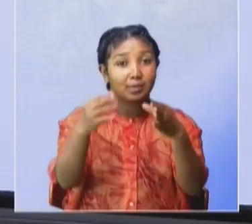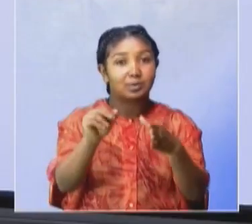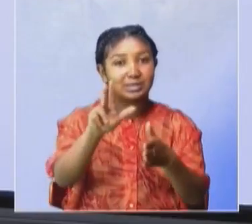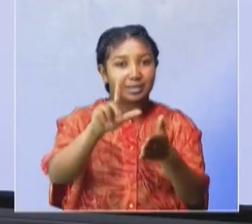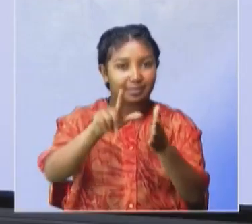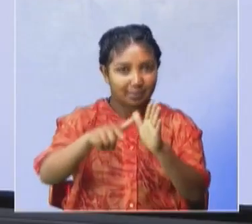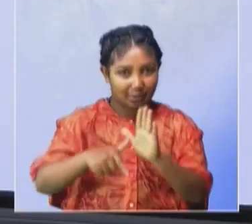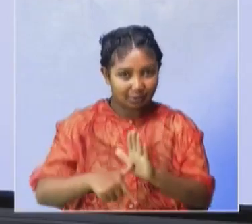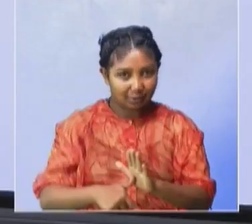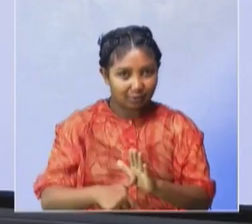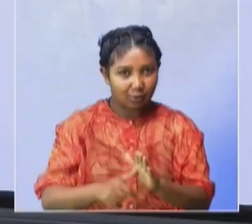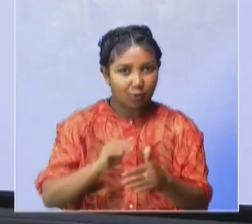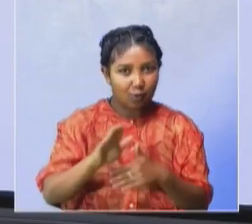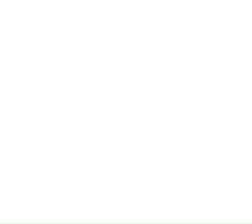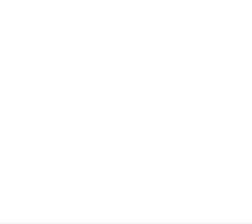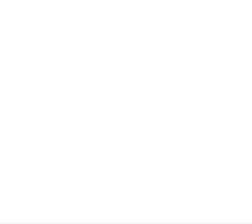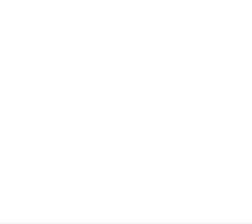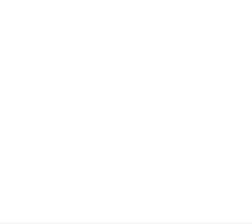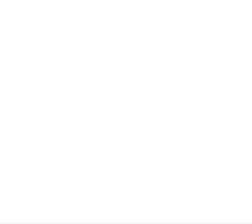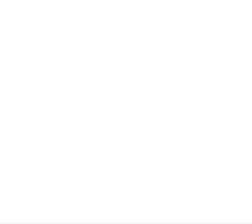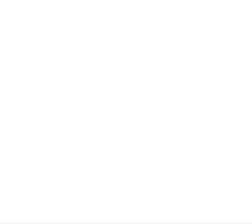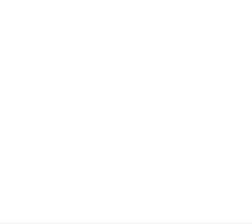3 minutes for all questions.